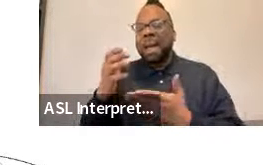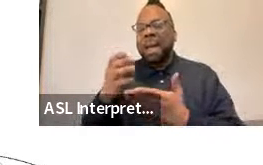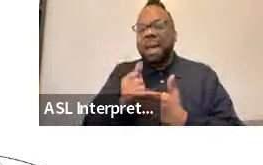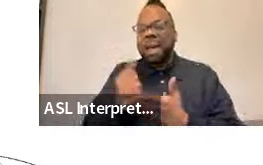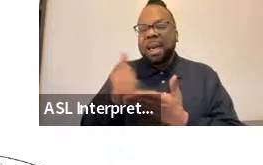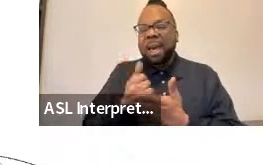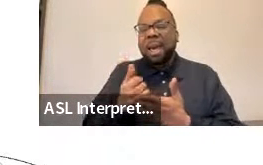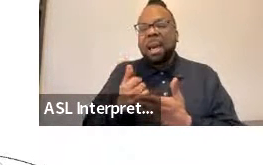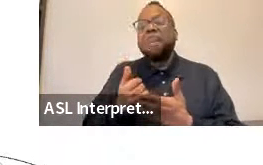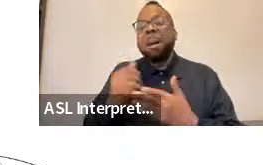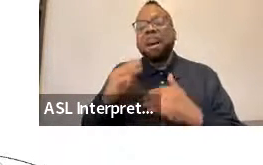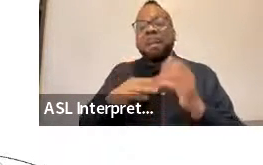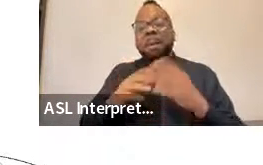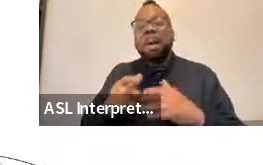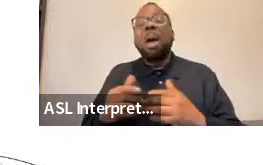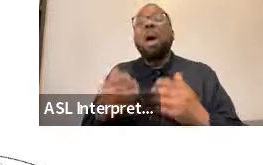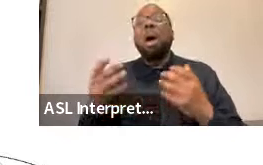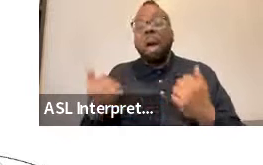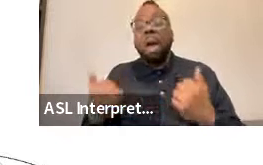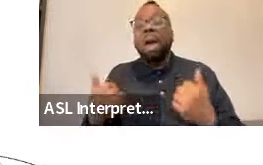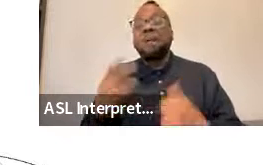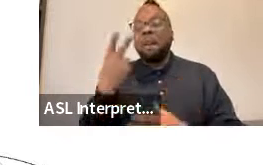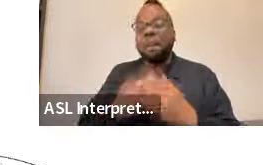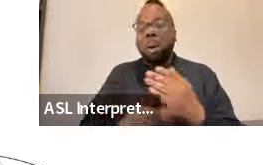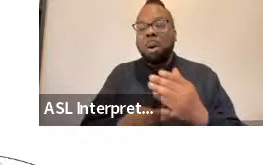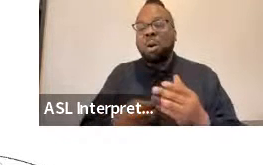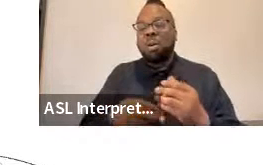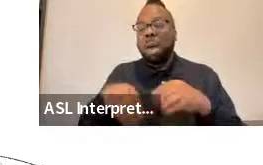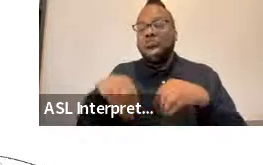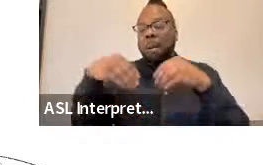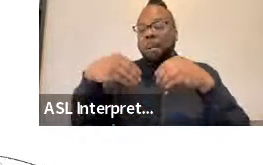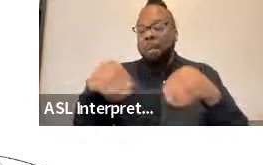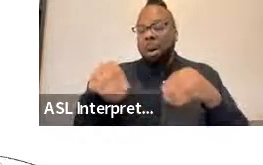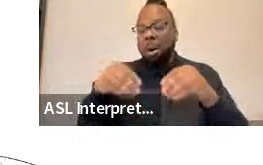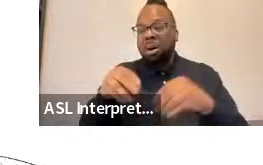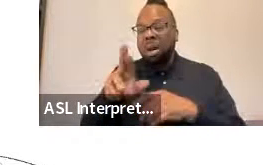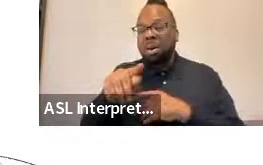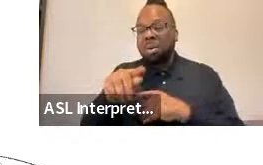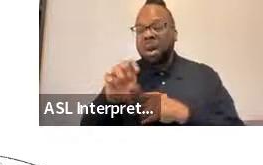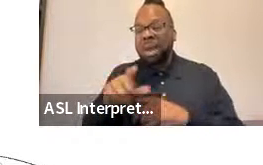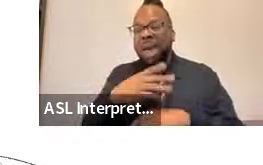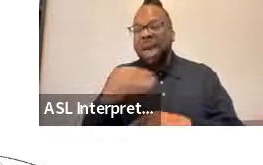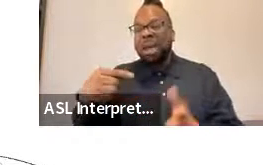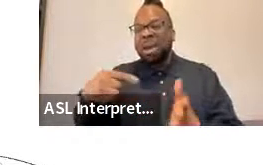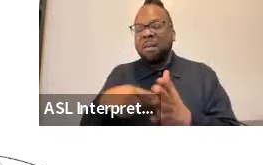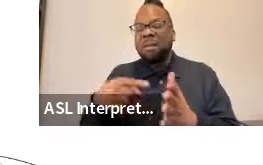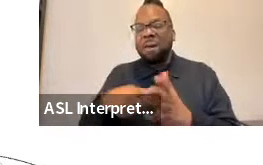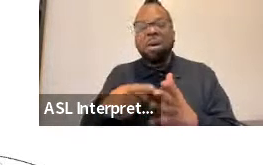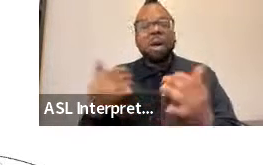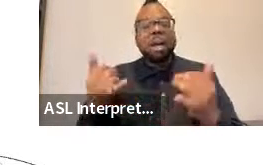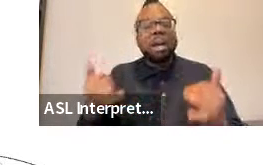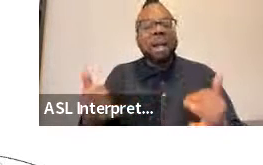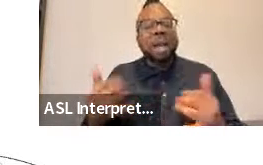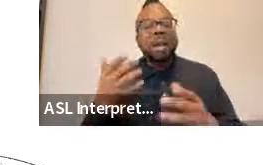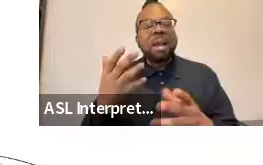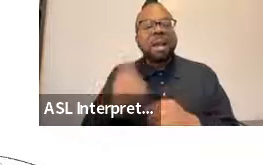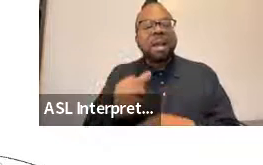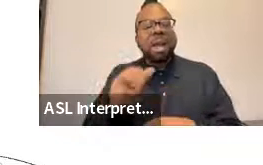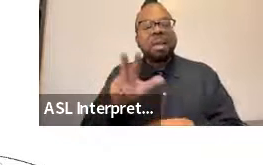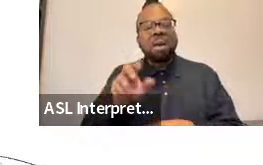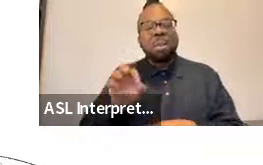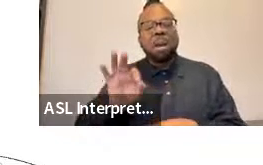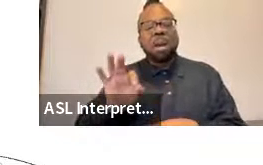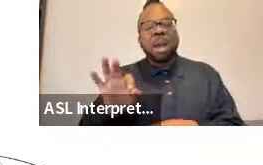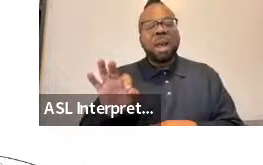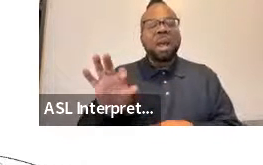market rate and affordable units. Today, they get 3.0 FAR, regardless of whether developing market rate